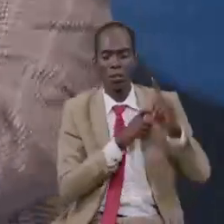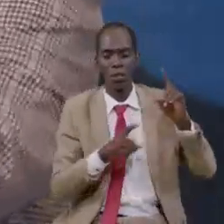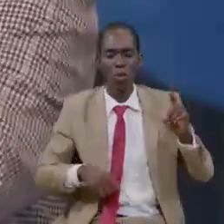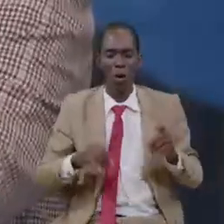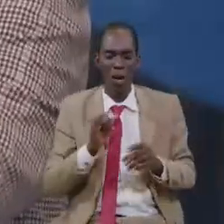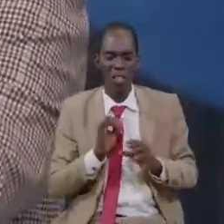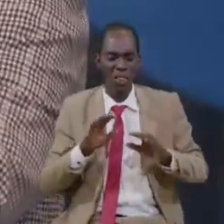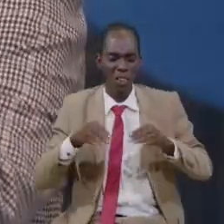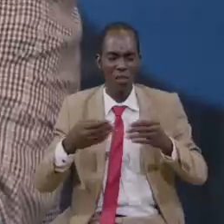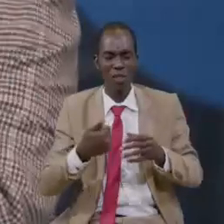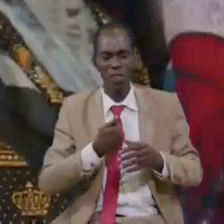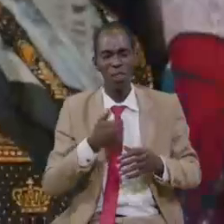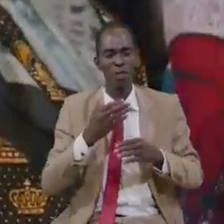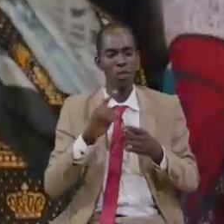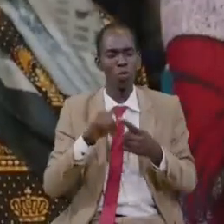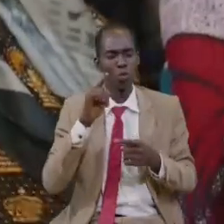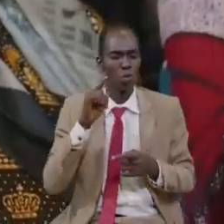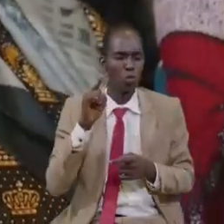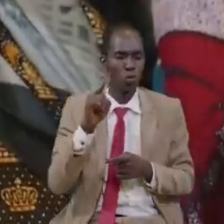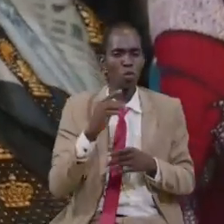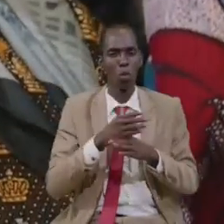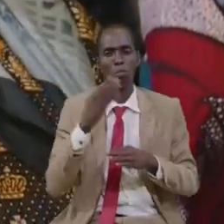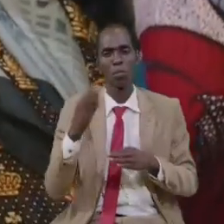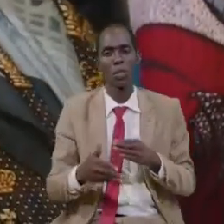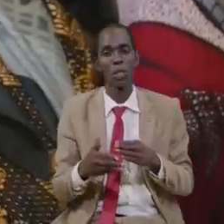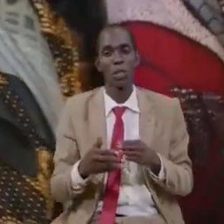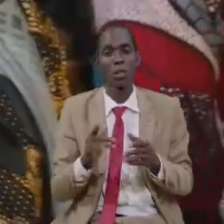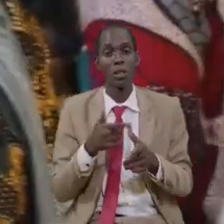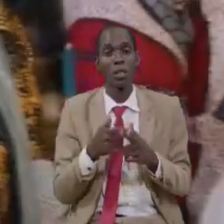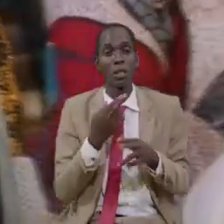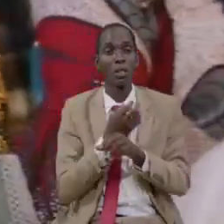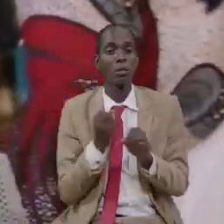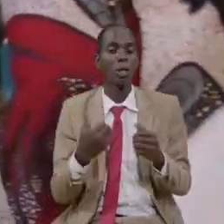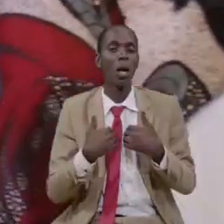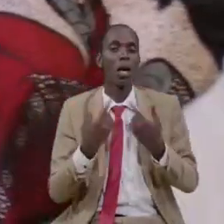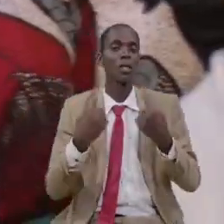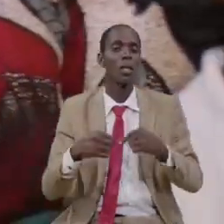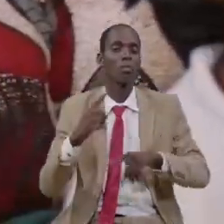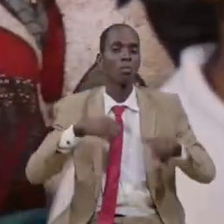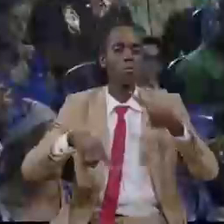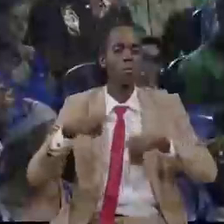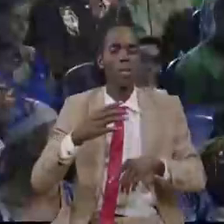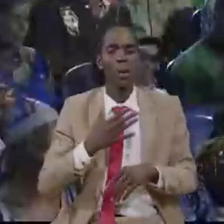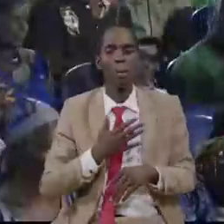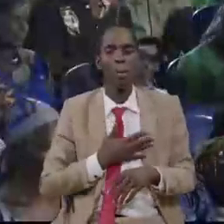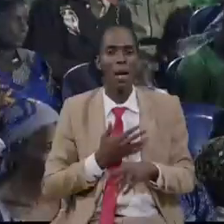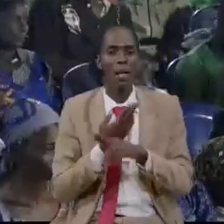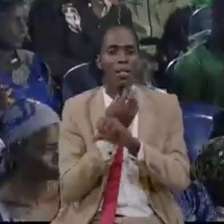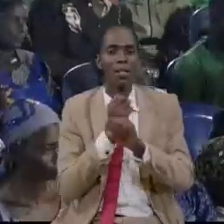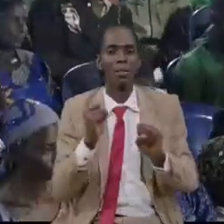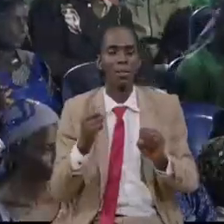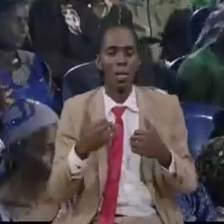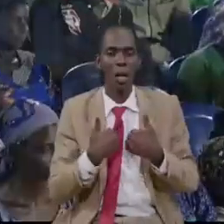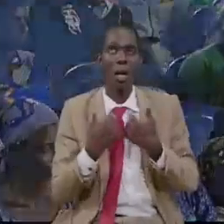your redemption has come. My redemption has come. Look at number